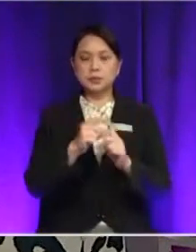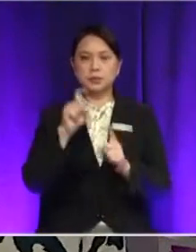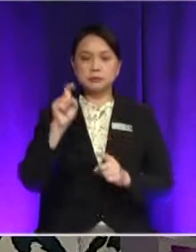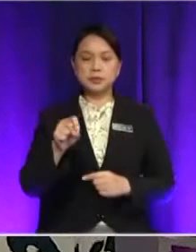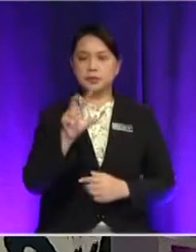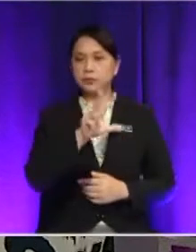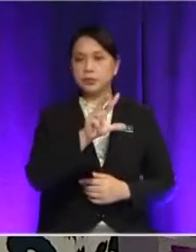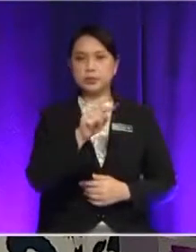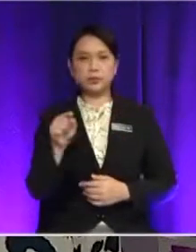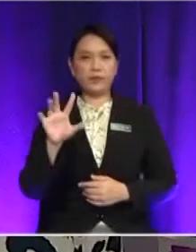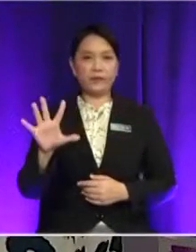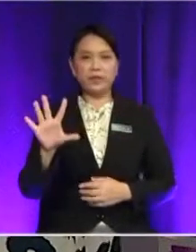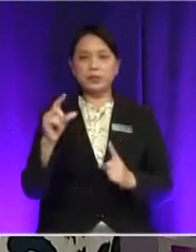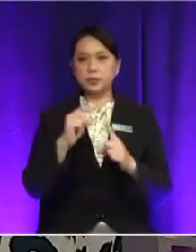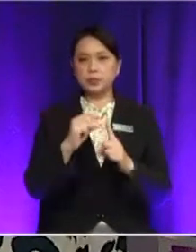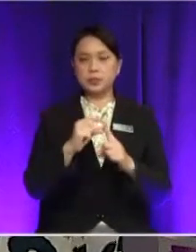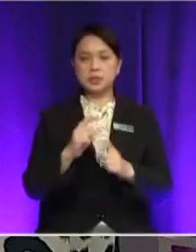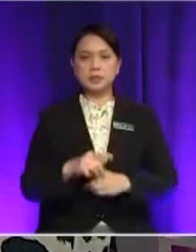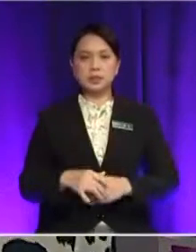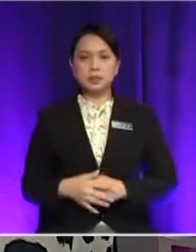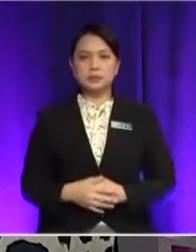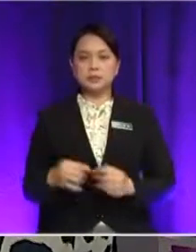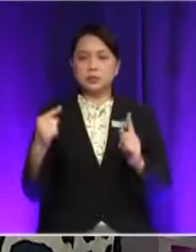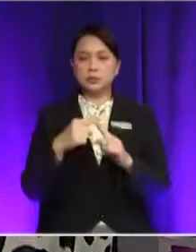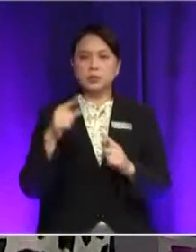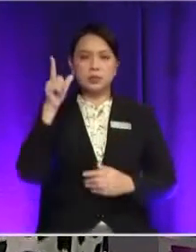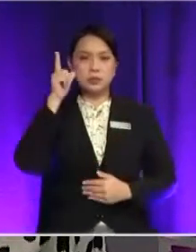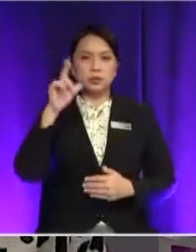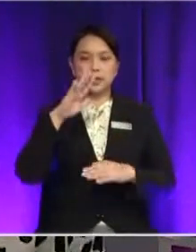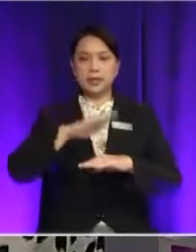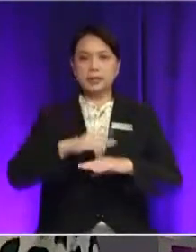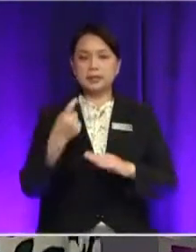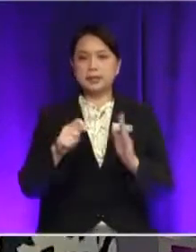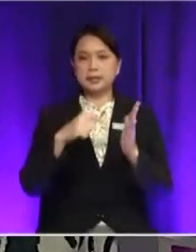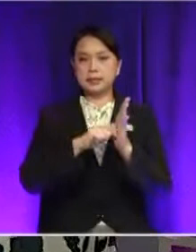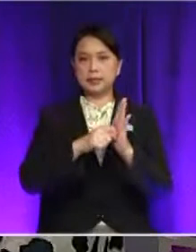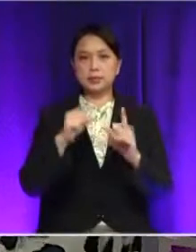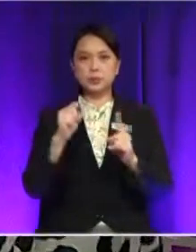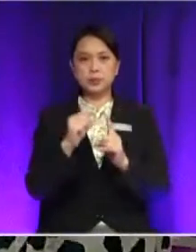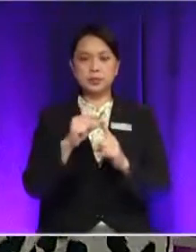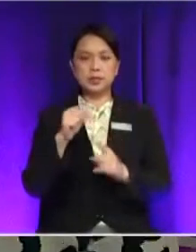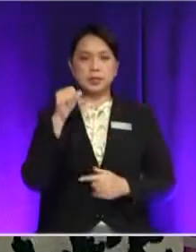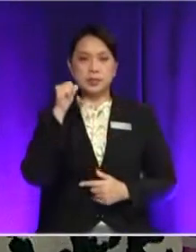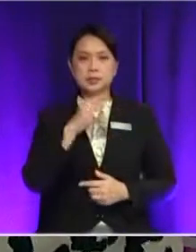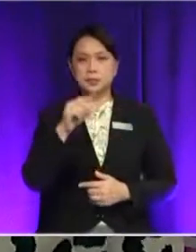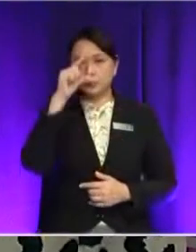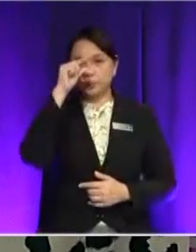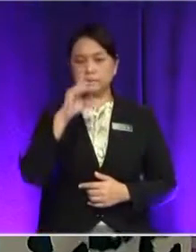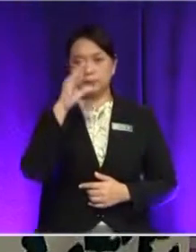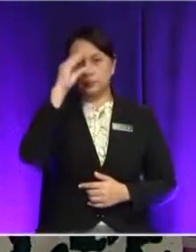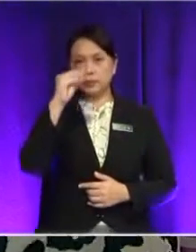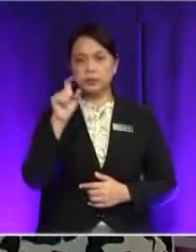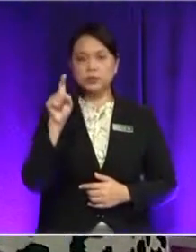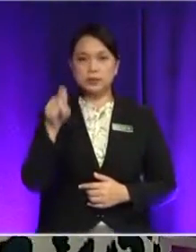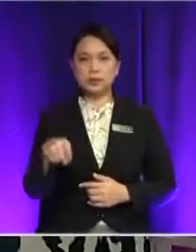3 to 5. Right. Now, what they need to do next is to look at the keywords. Now, girls and boys, you need to